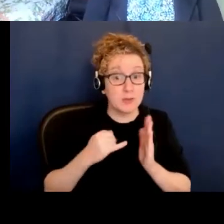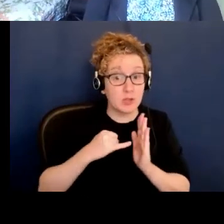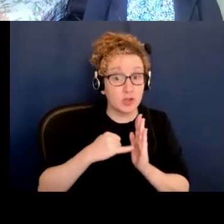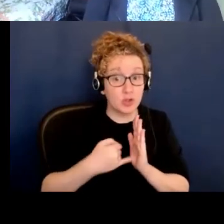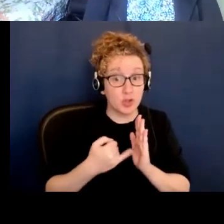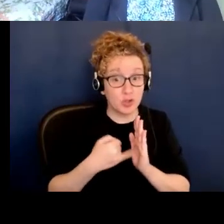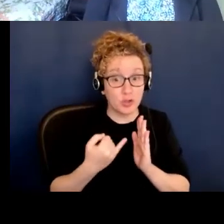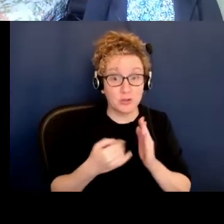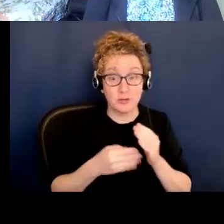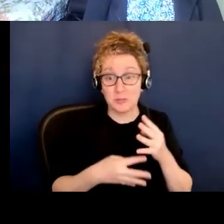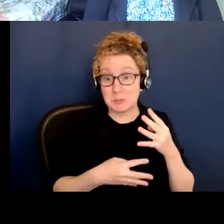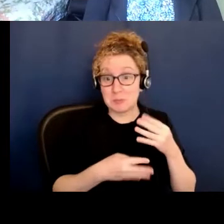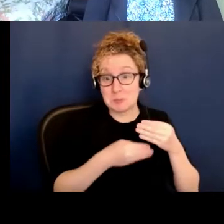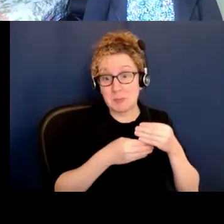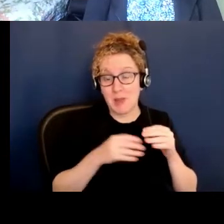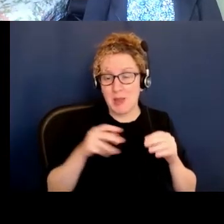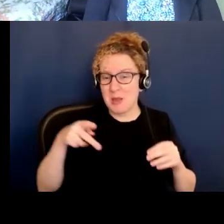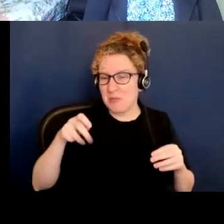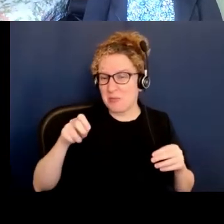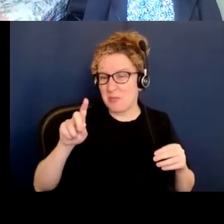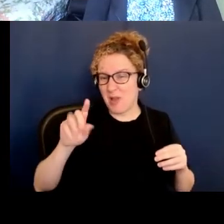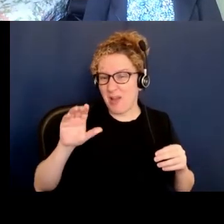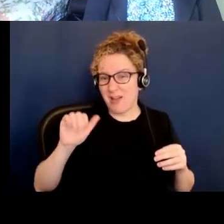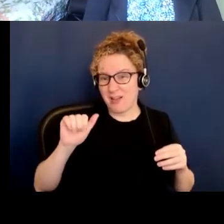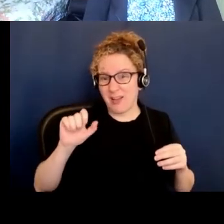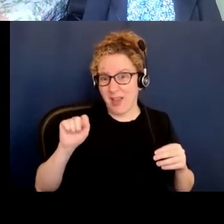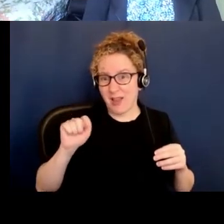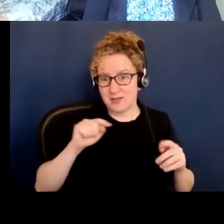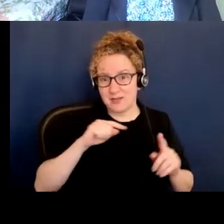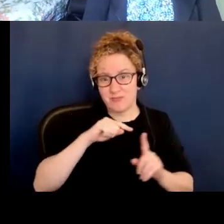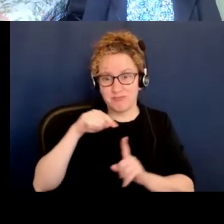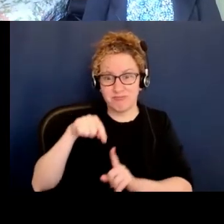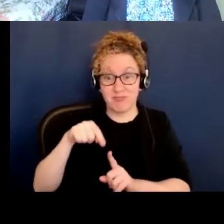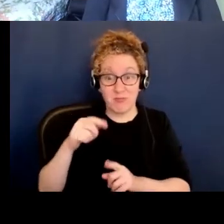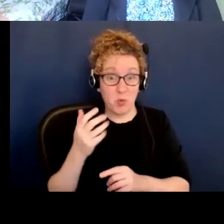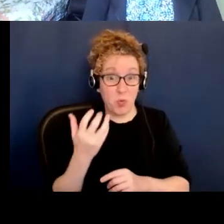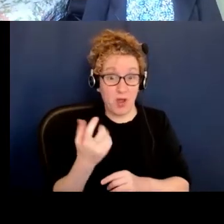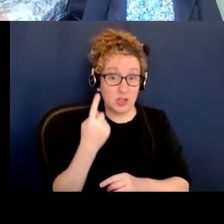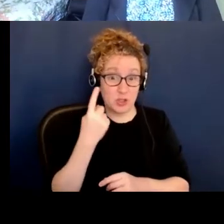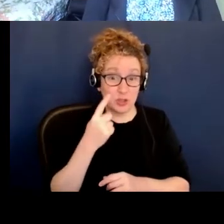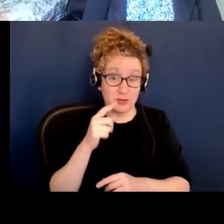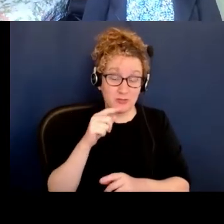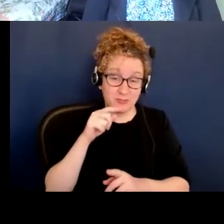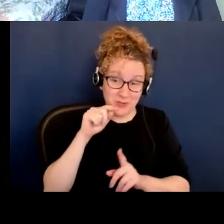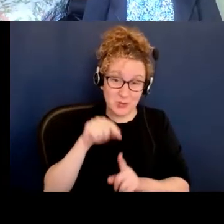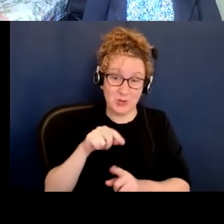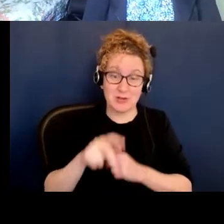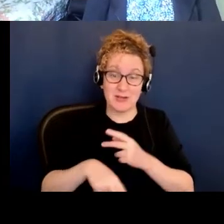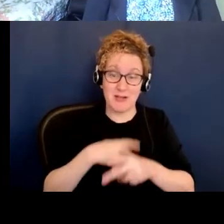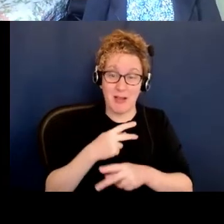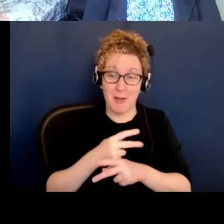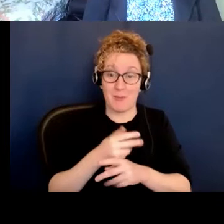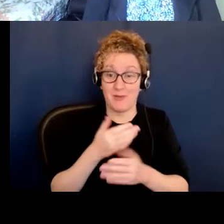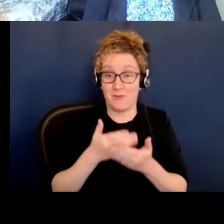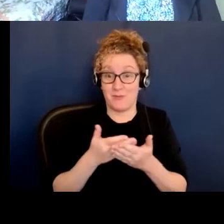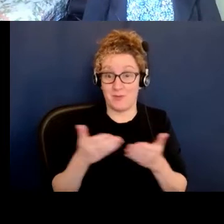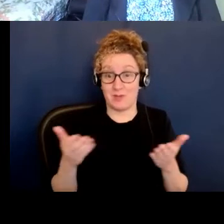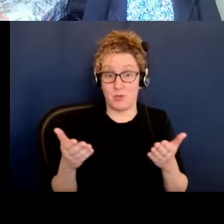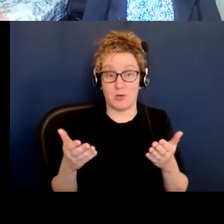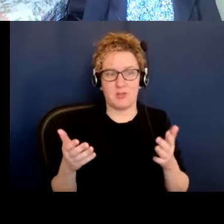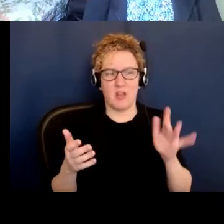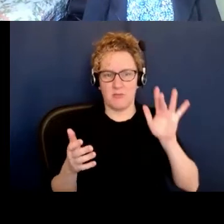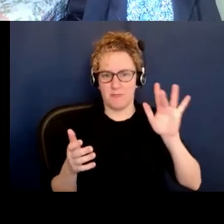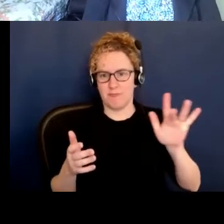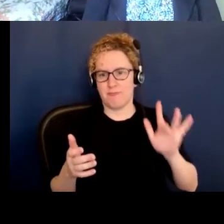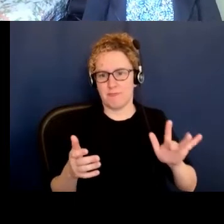way, and podcasts. So if you're looking for a certain type of resource, definitely pick from